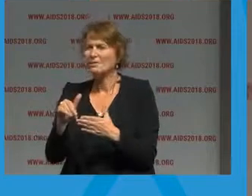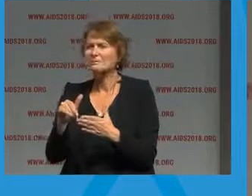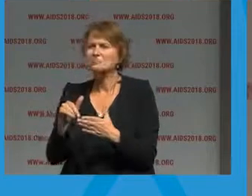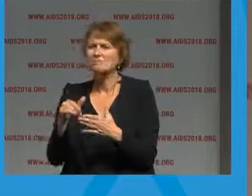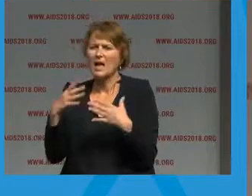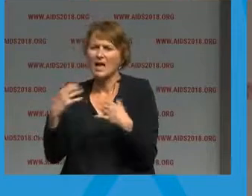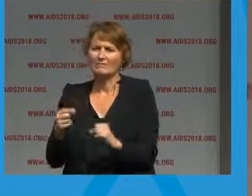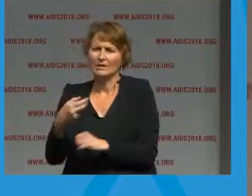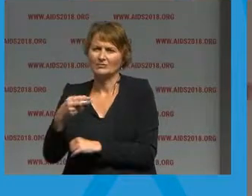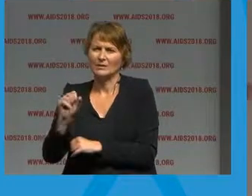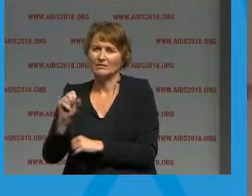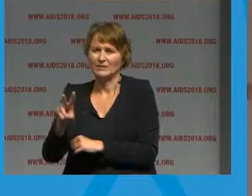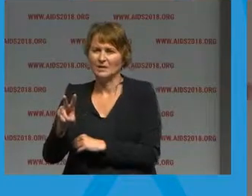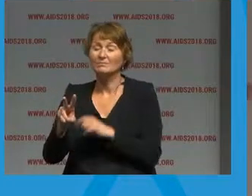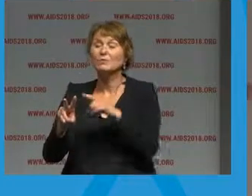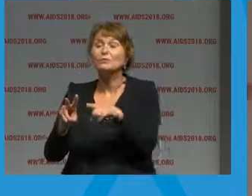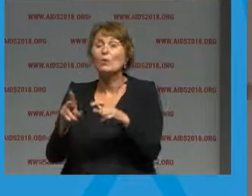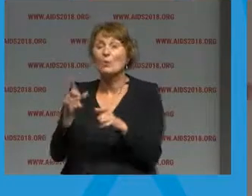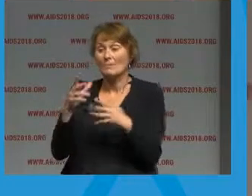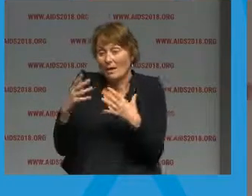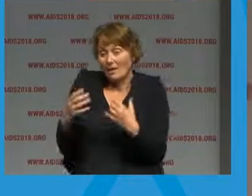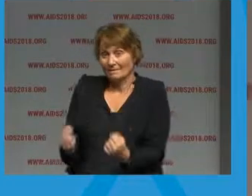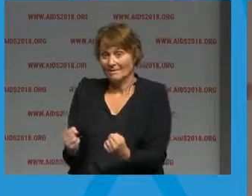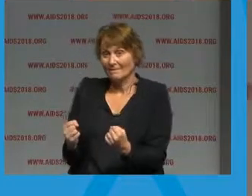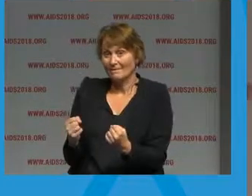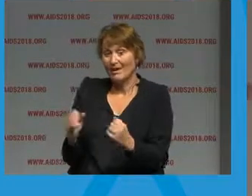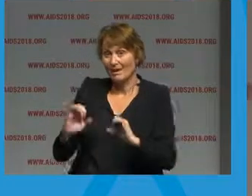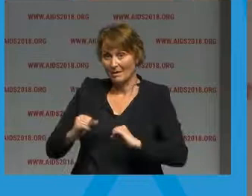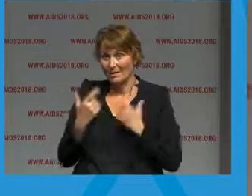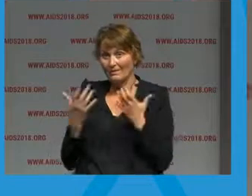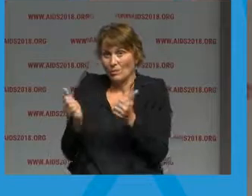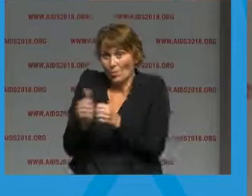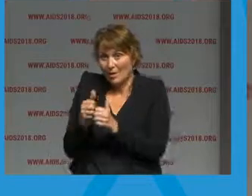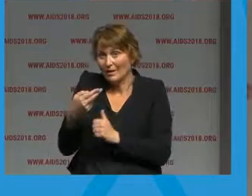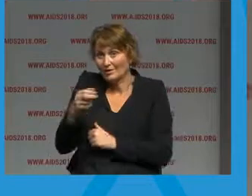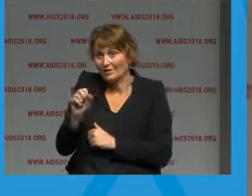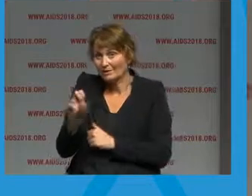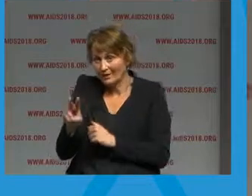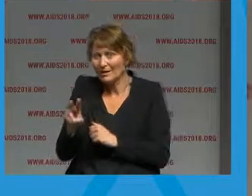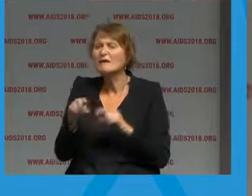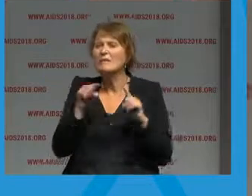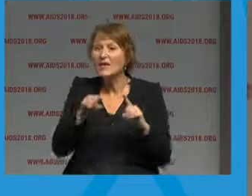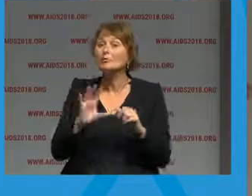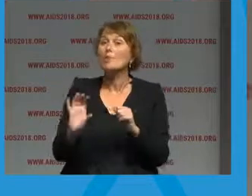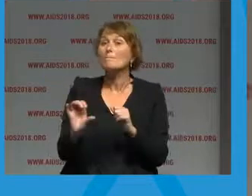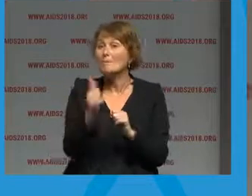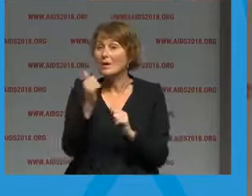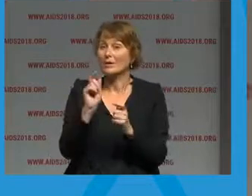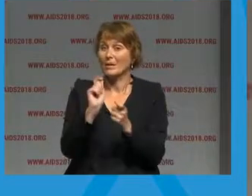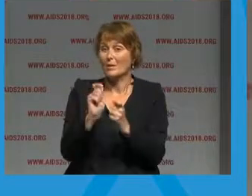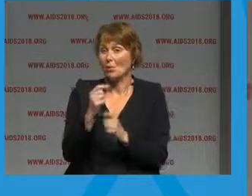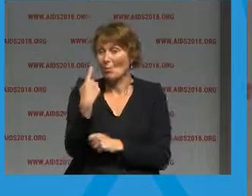TB is the leading cause of death among people living with HIV.